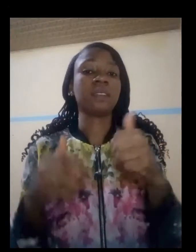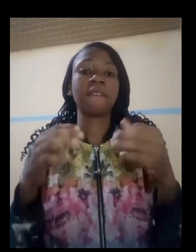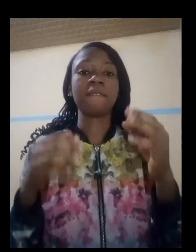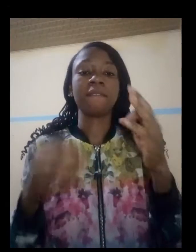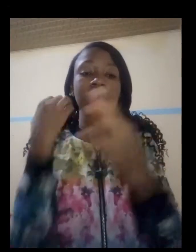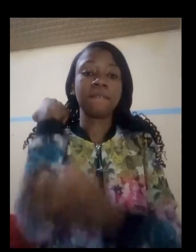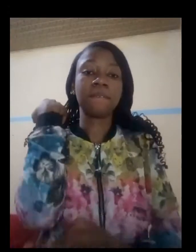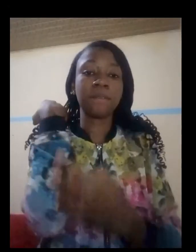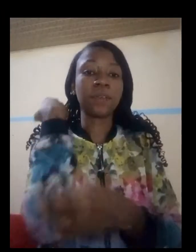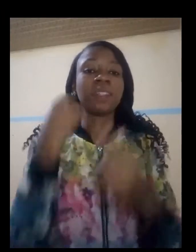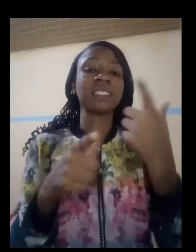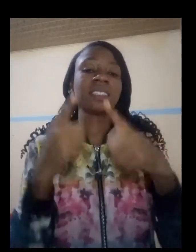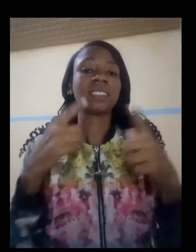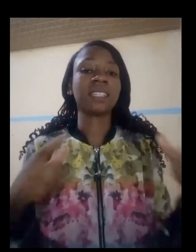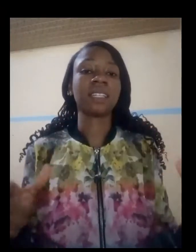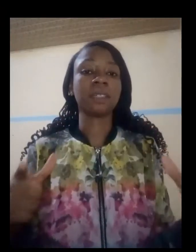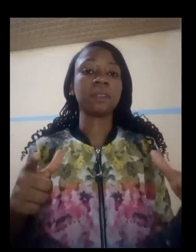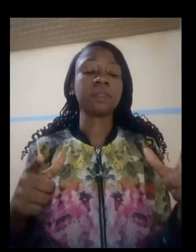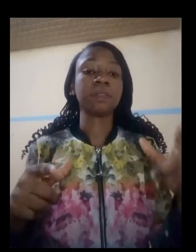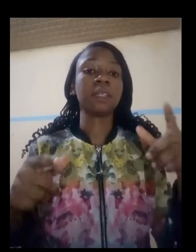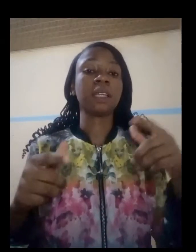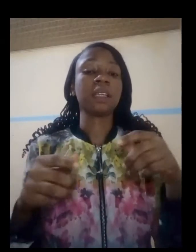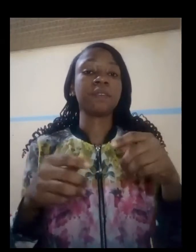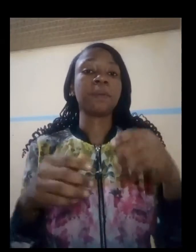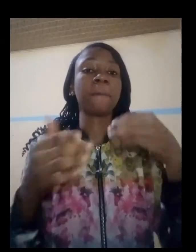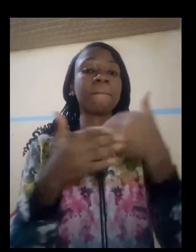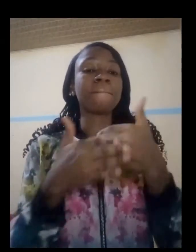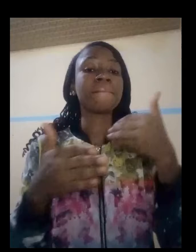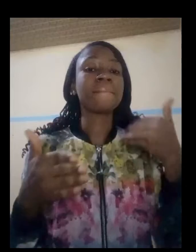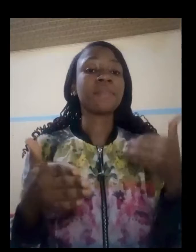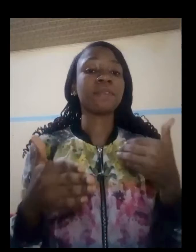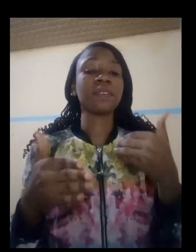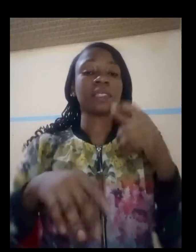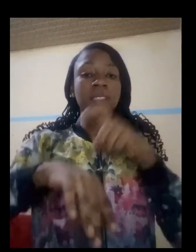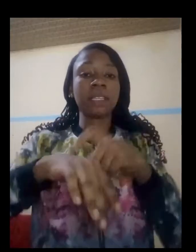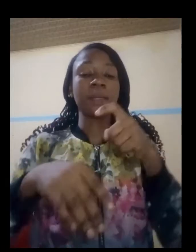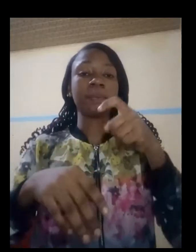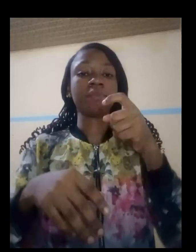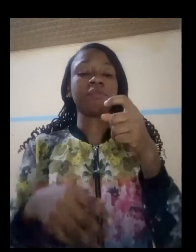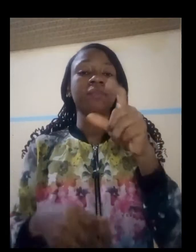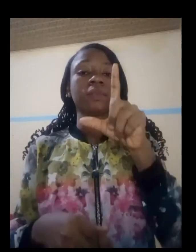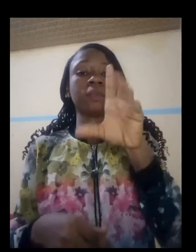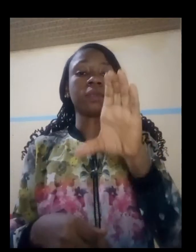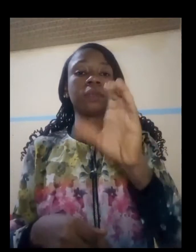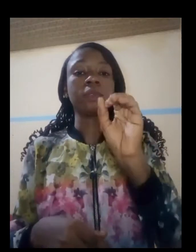era, there was no record. There's no record of any interest of the colonial